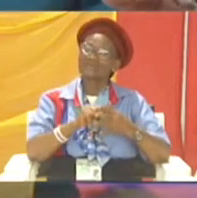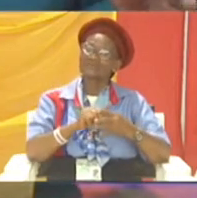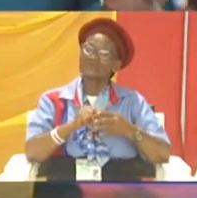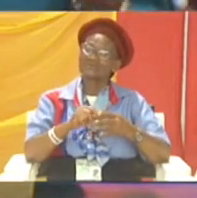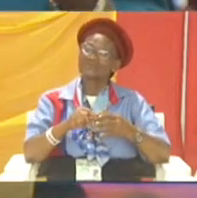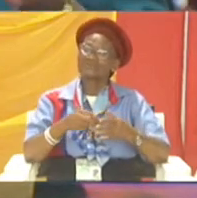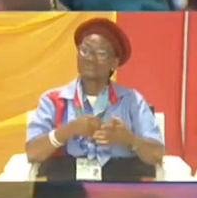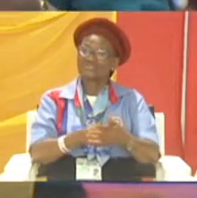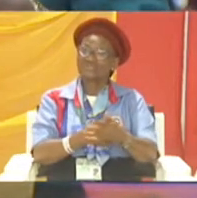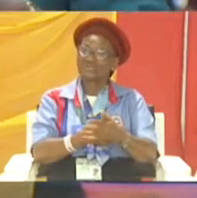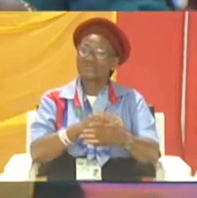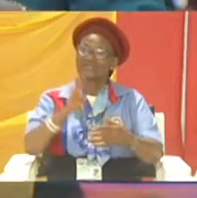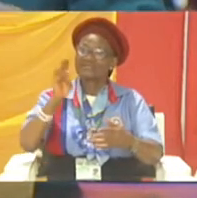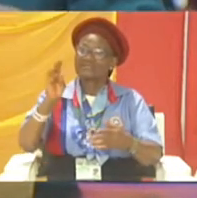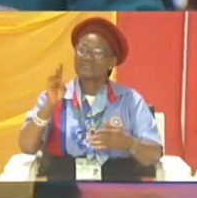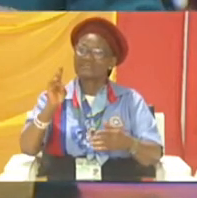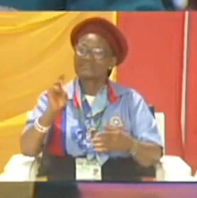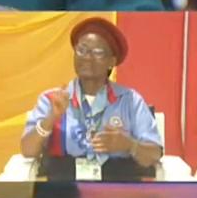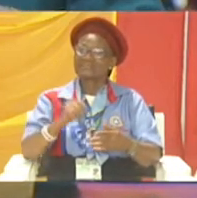6,000